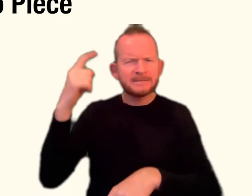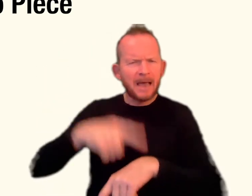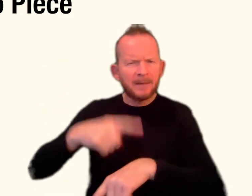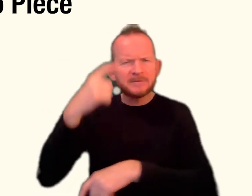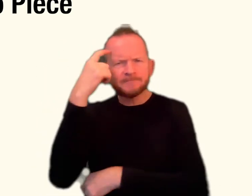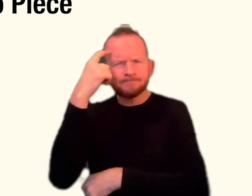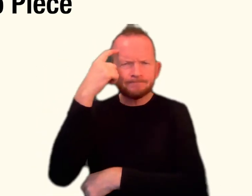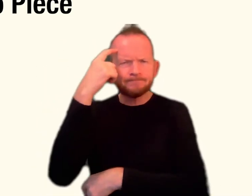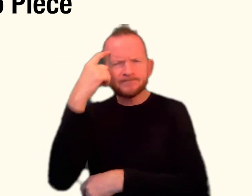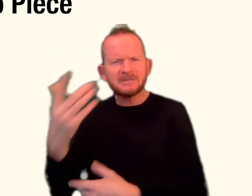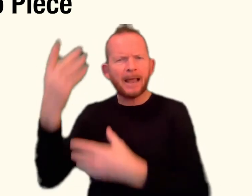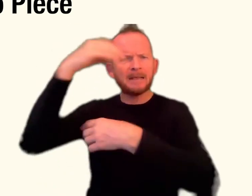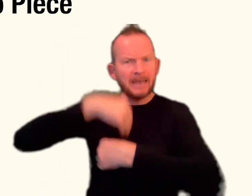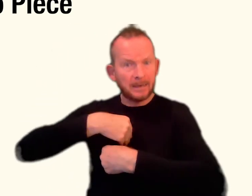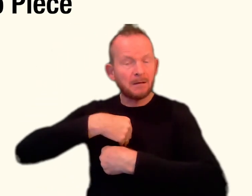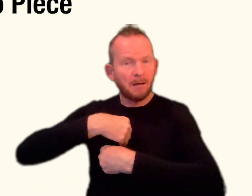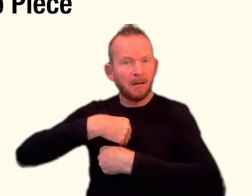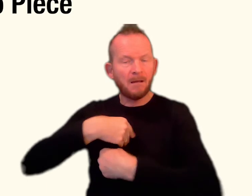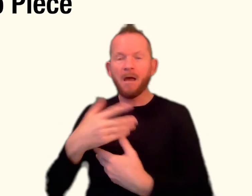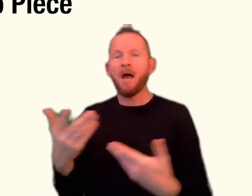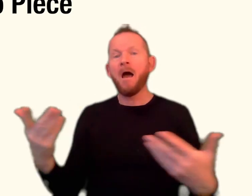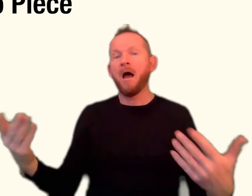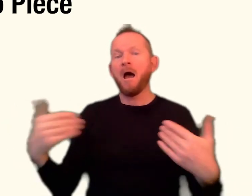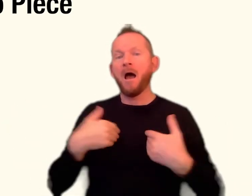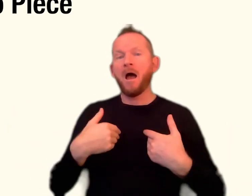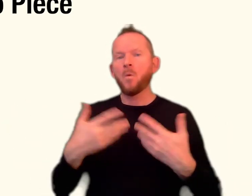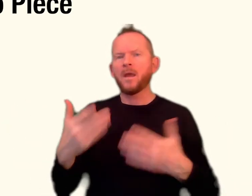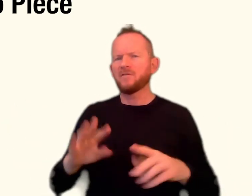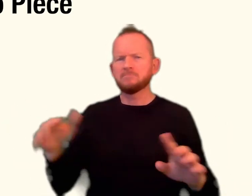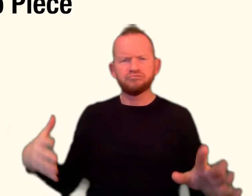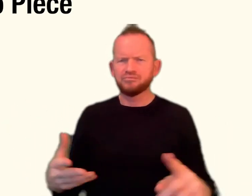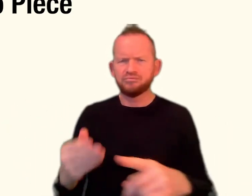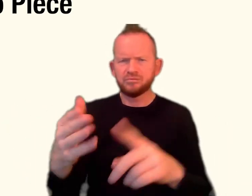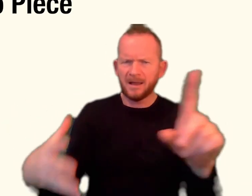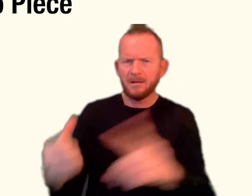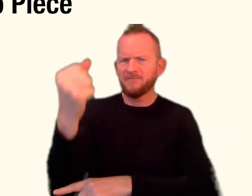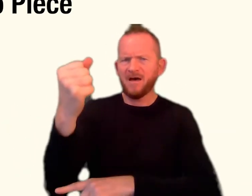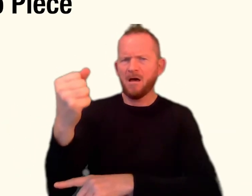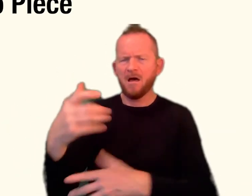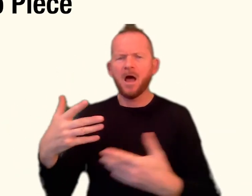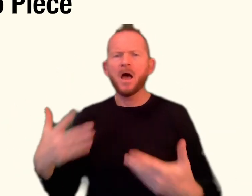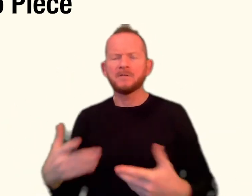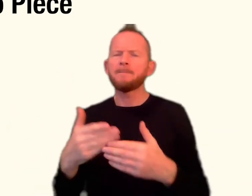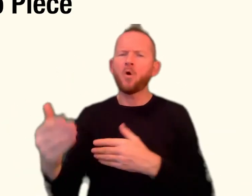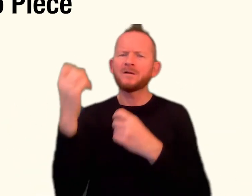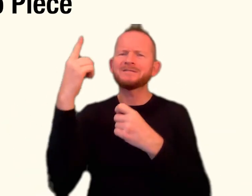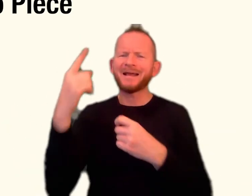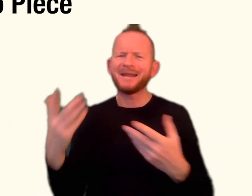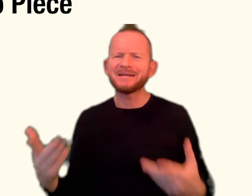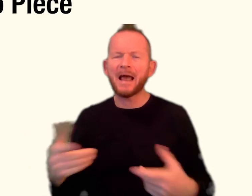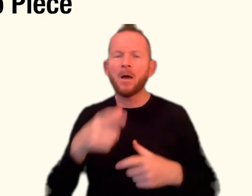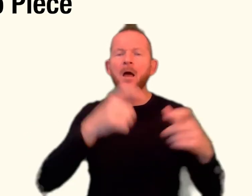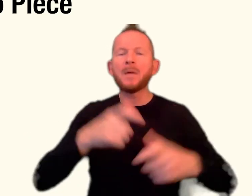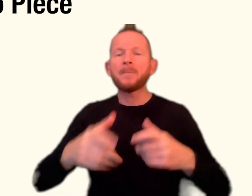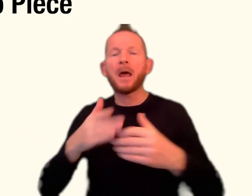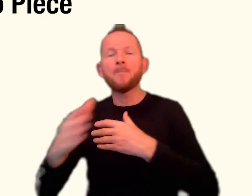to take it in. So yeah, we have come really, really far. I think there's more understanding now. People are more educated,